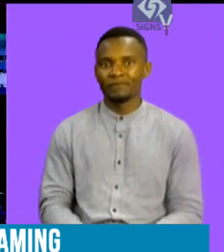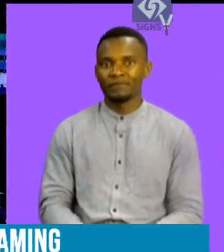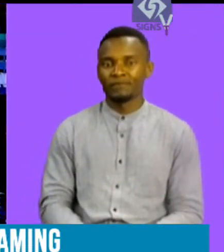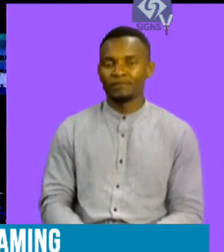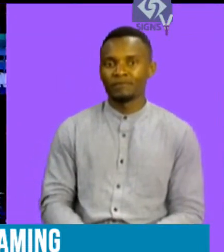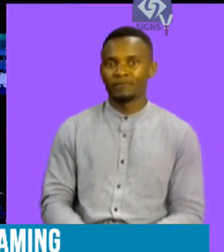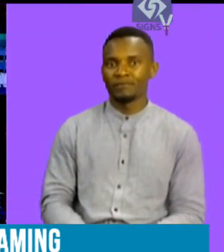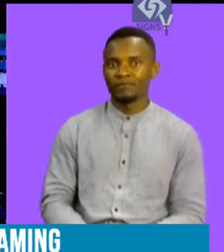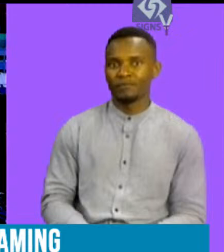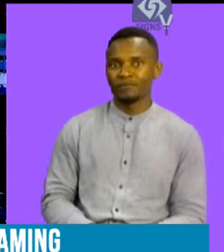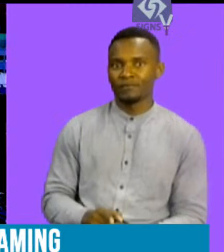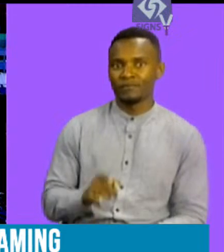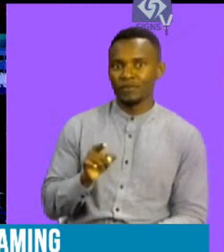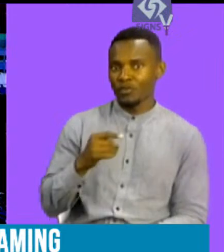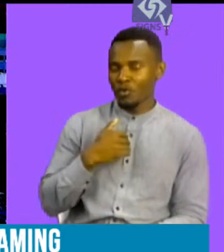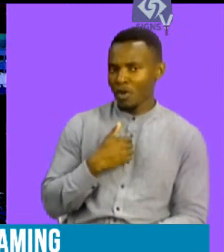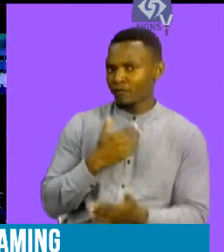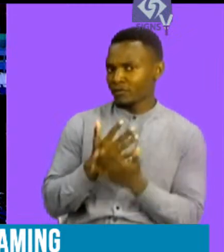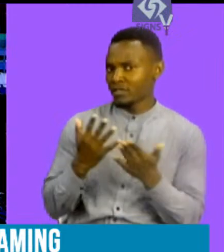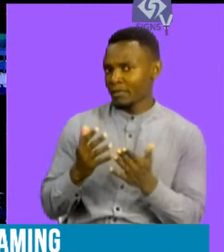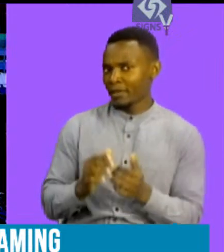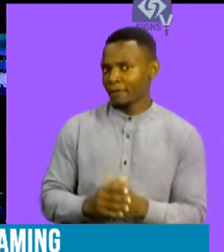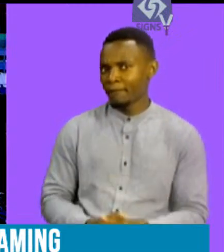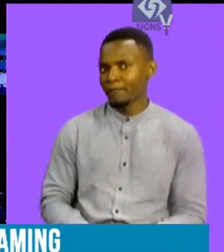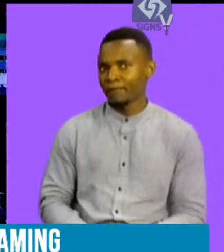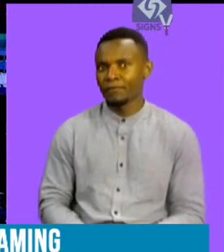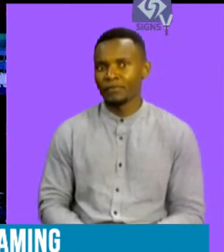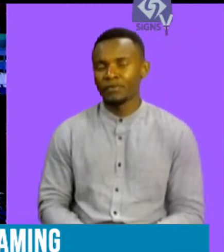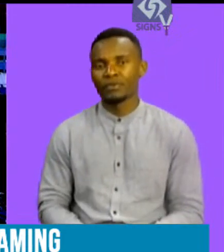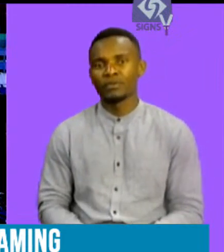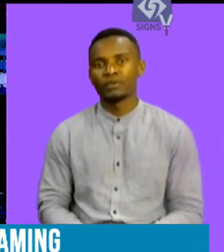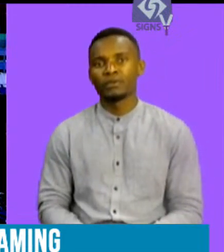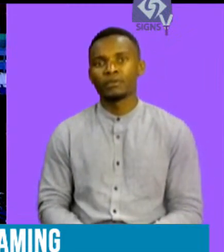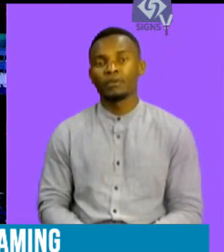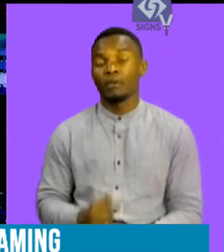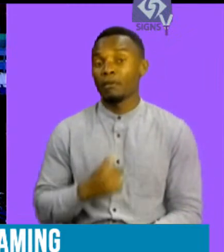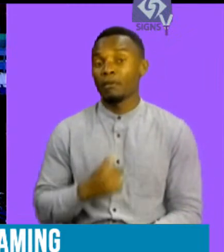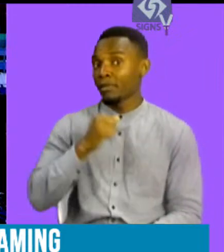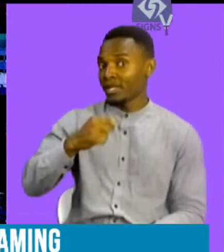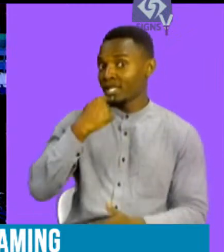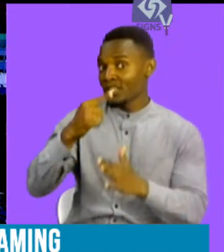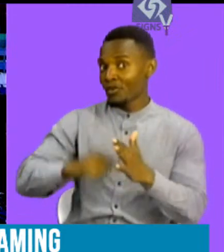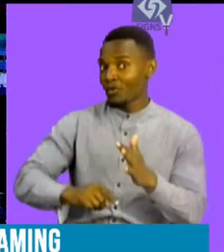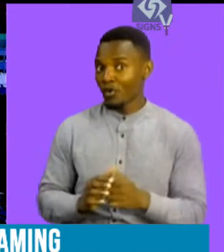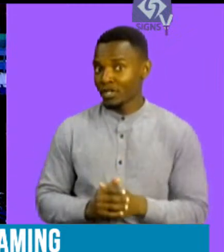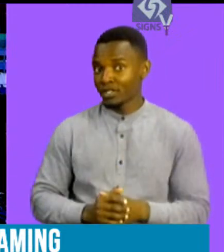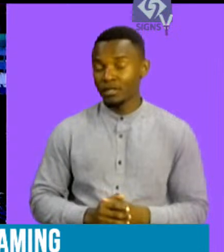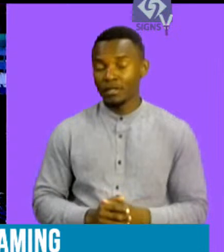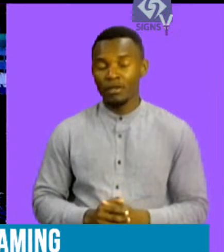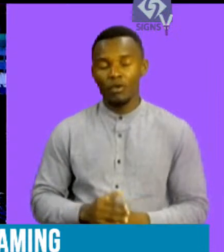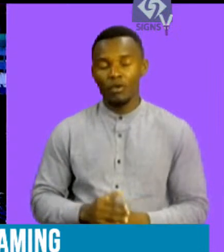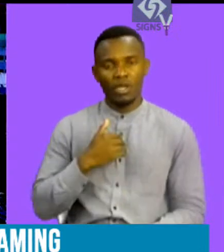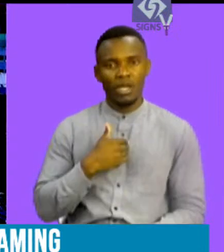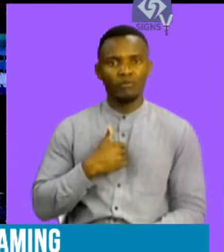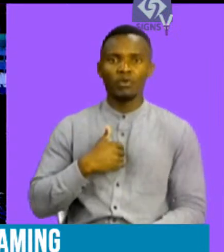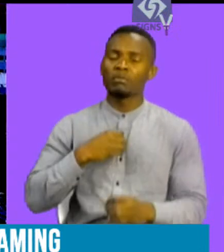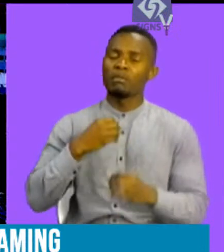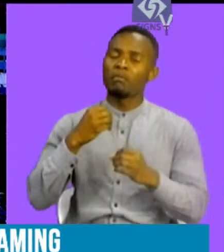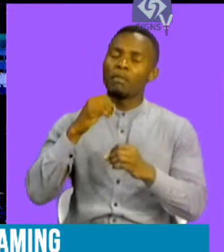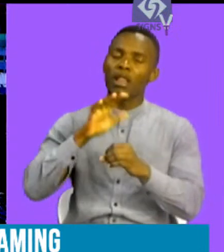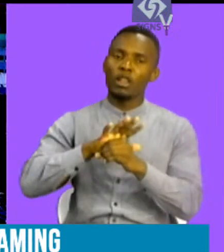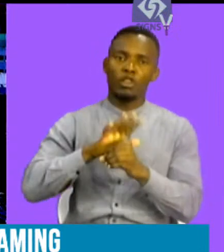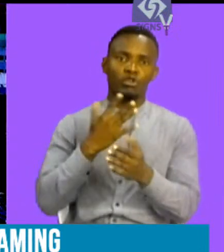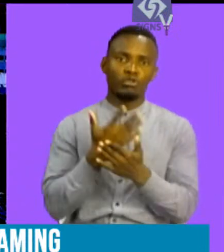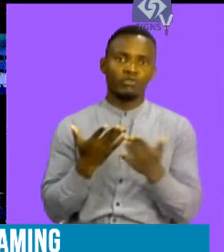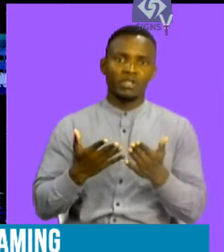something to add before we go for the break. What I would say, yes, I think there is a lot to be done. The